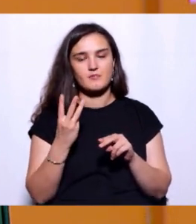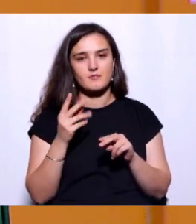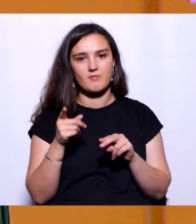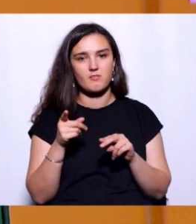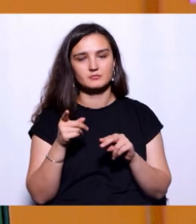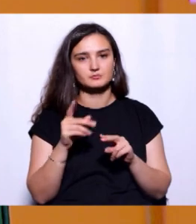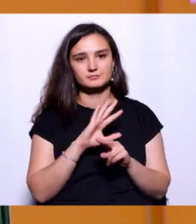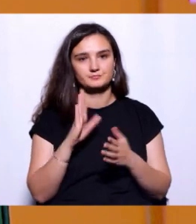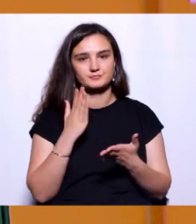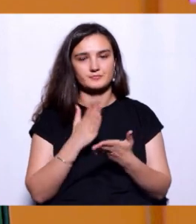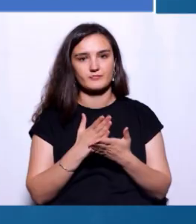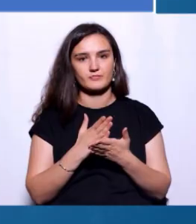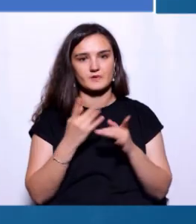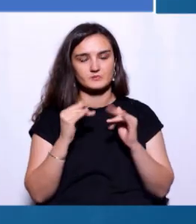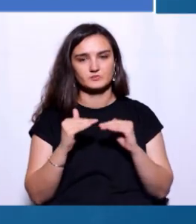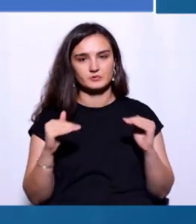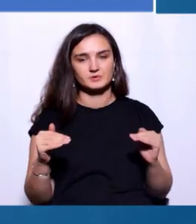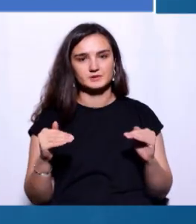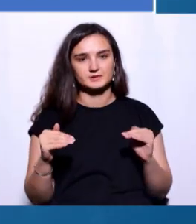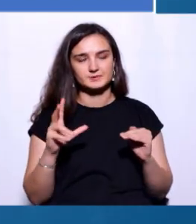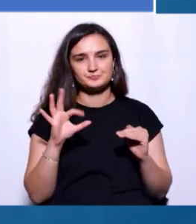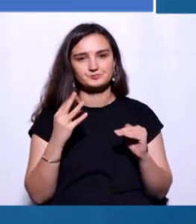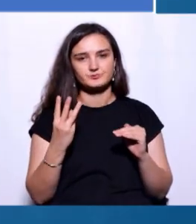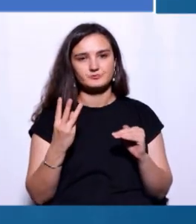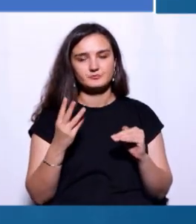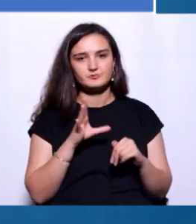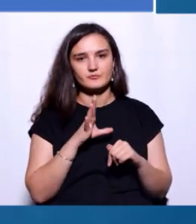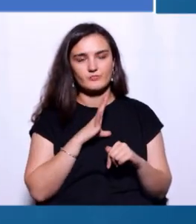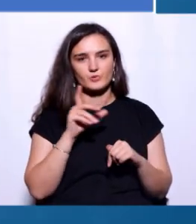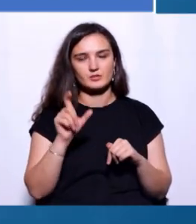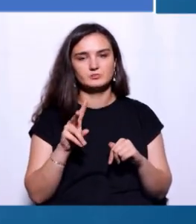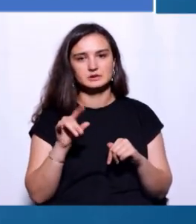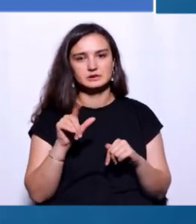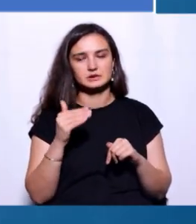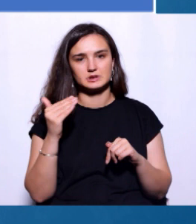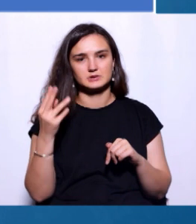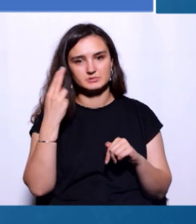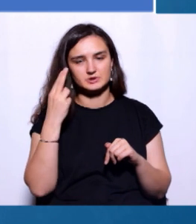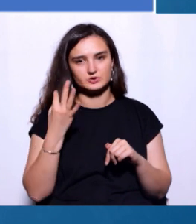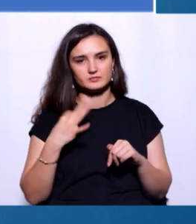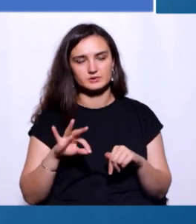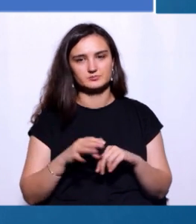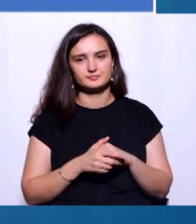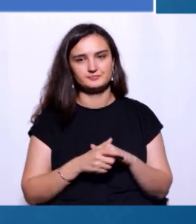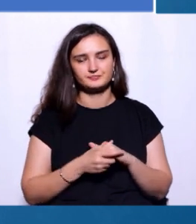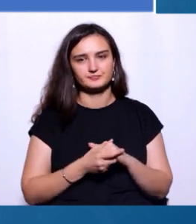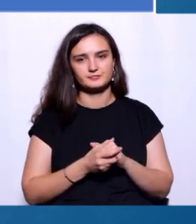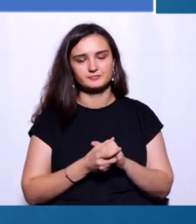does not have children. Josh was Lisa's uncle.